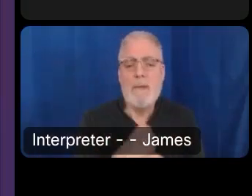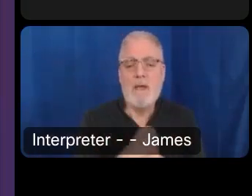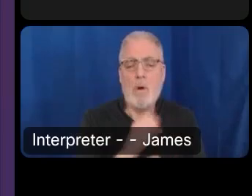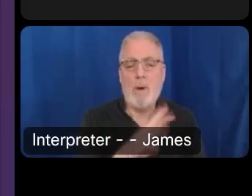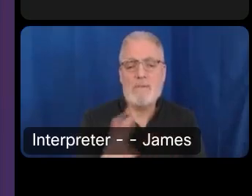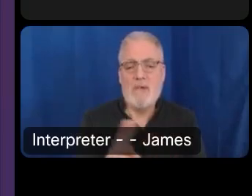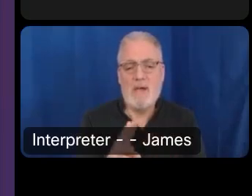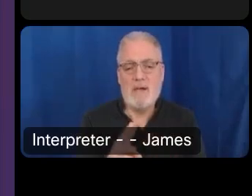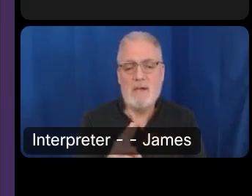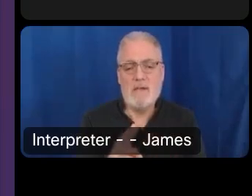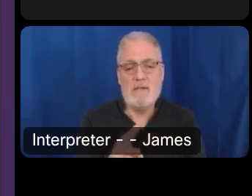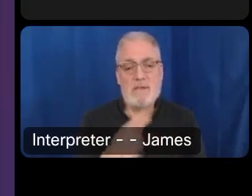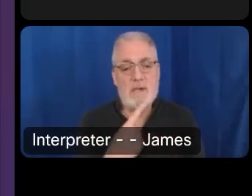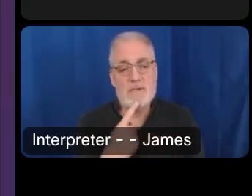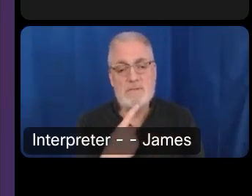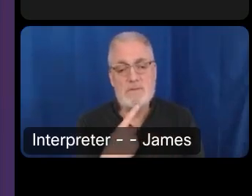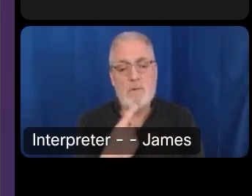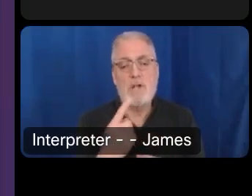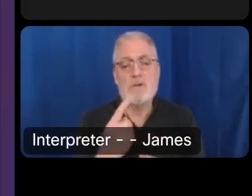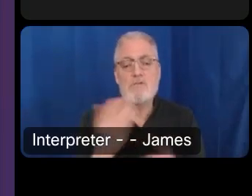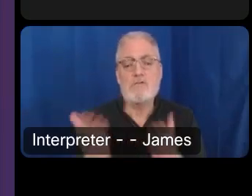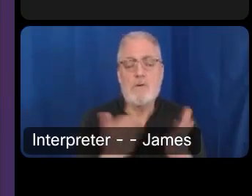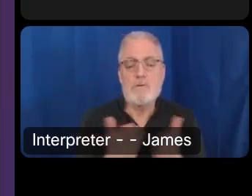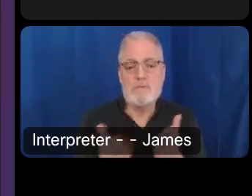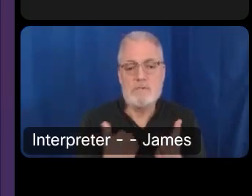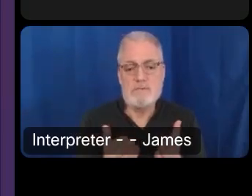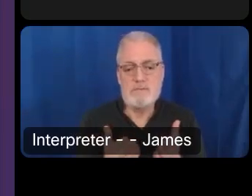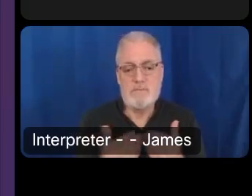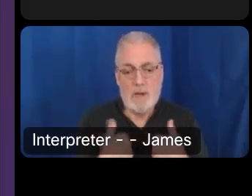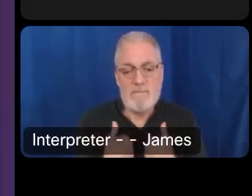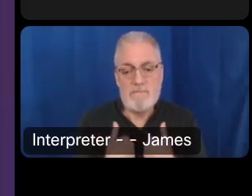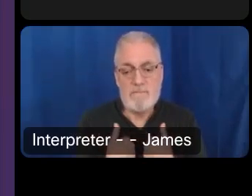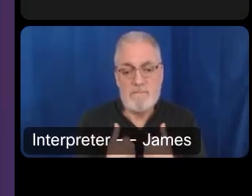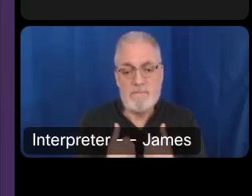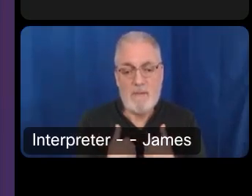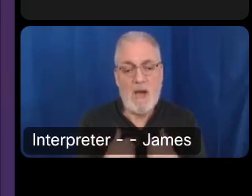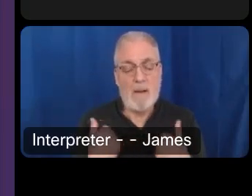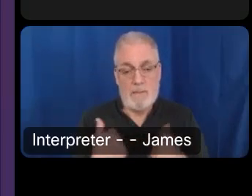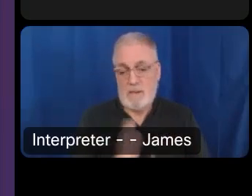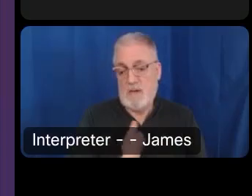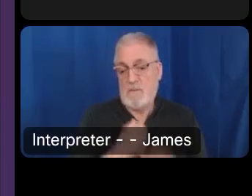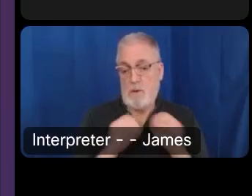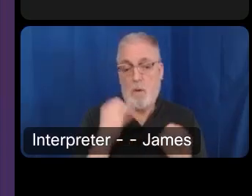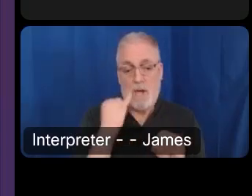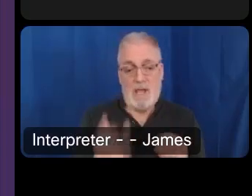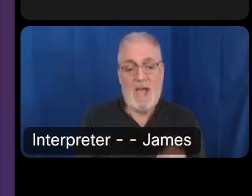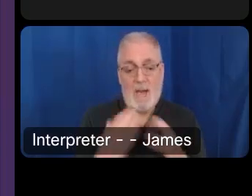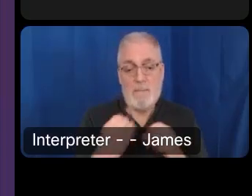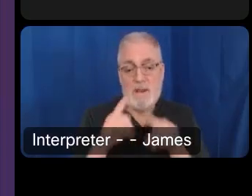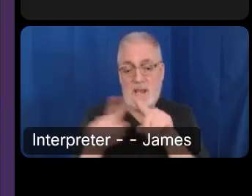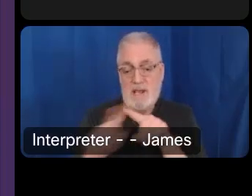because I didn't know there were so many mental health places that can help with mental health. I mean, I